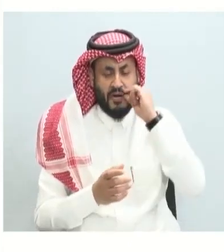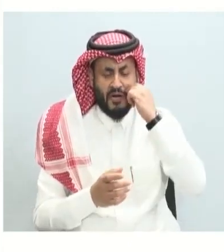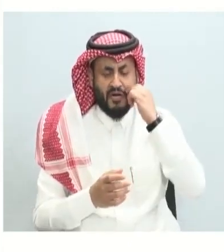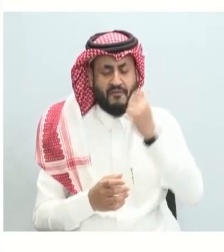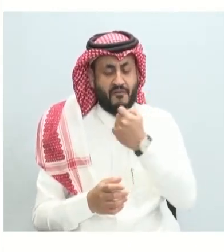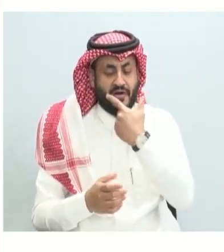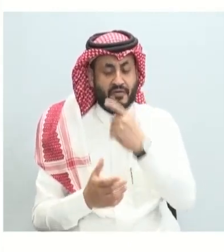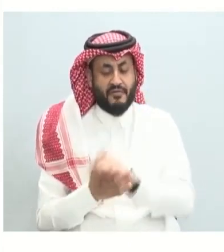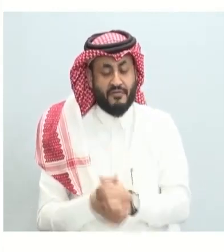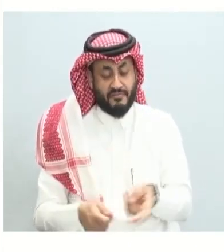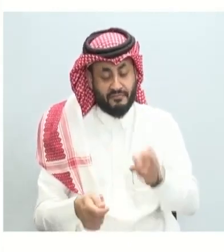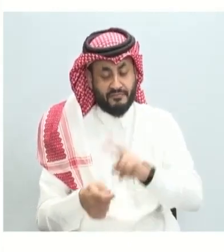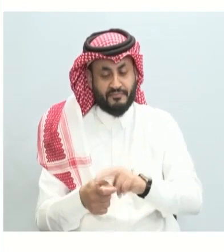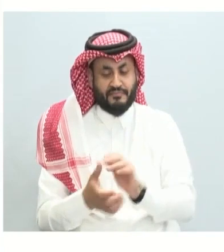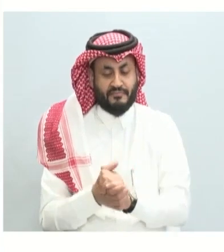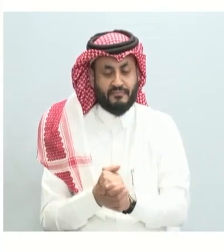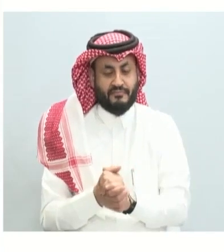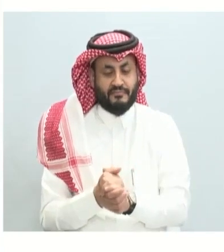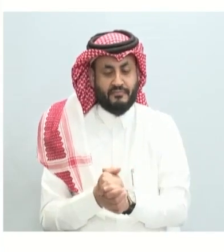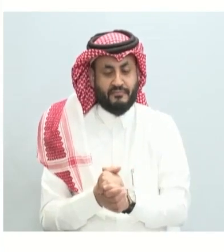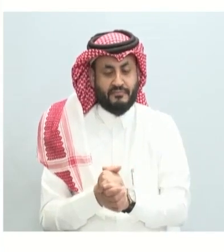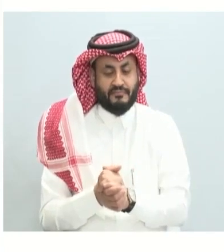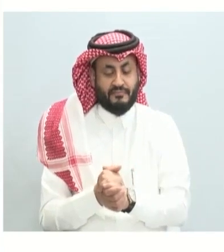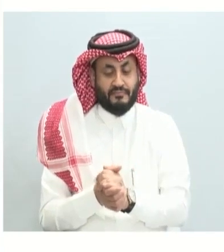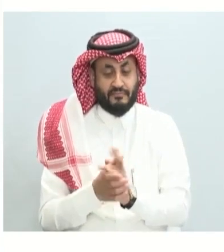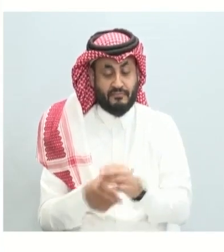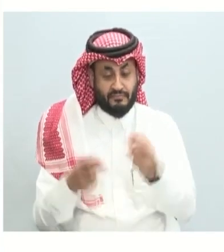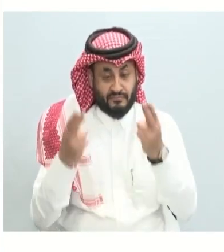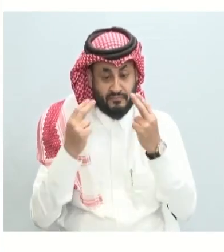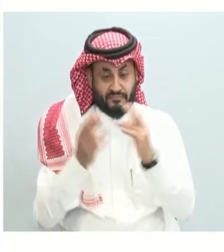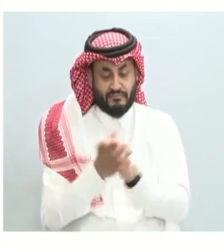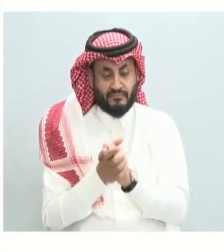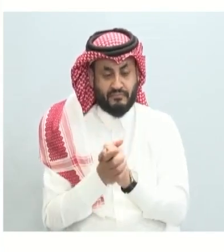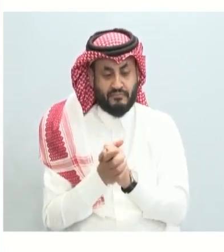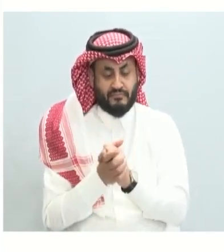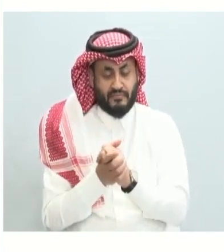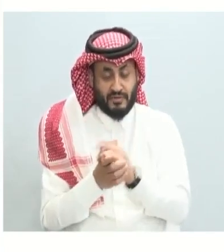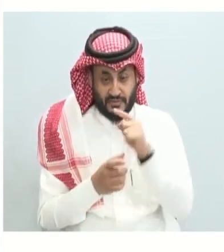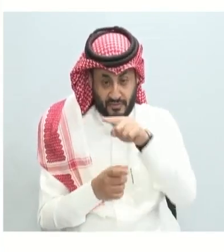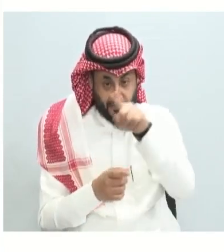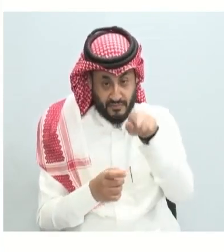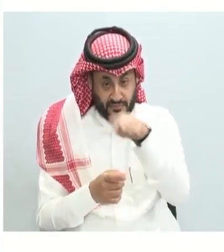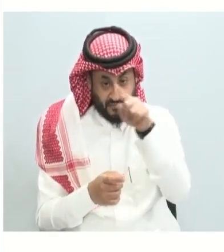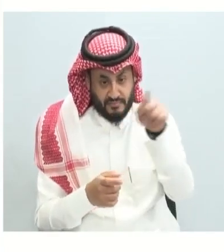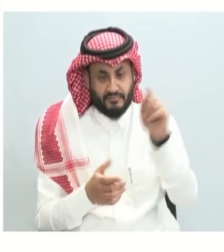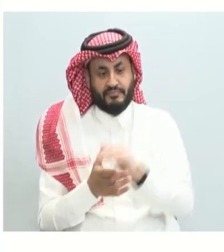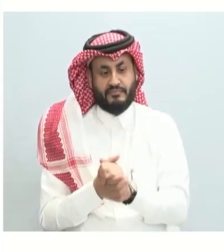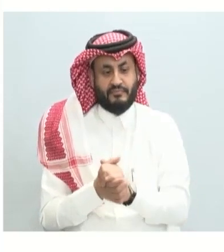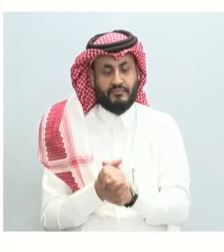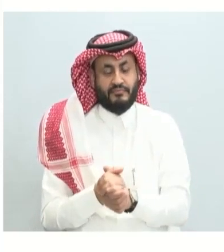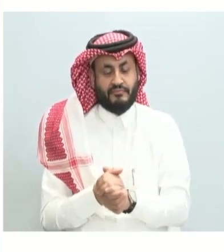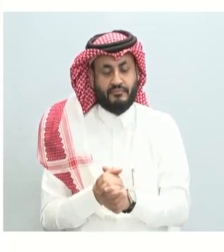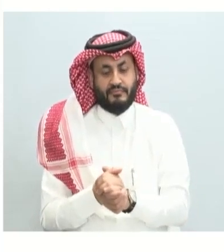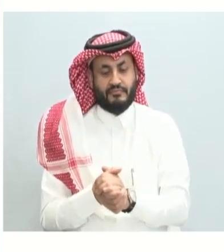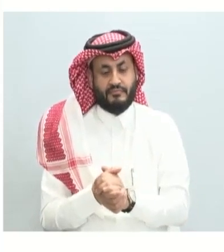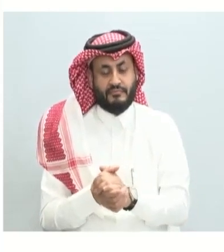listen one more time, and this time pay attention. We need to circle the right answer. So here